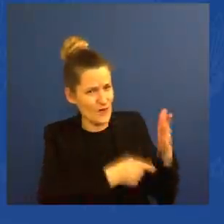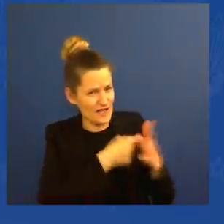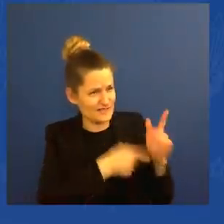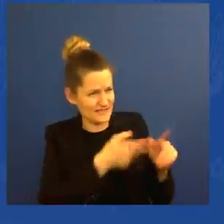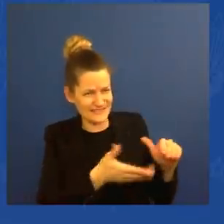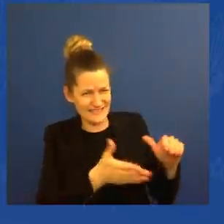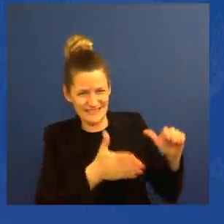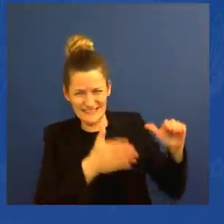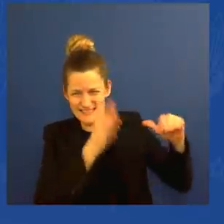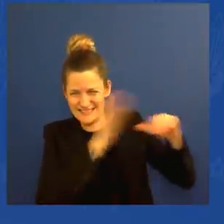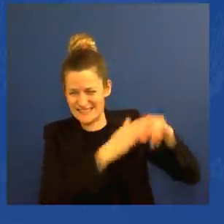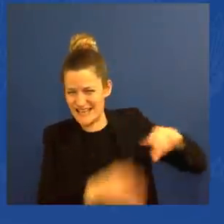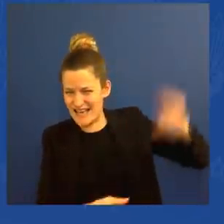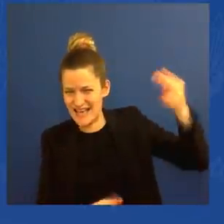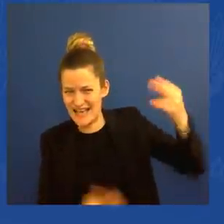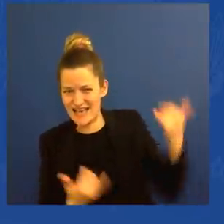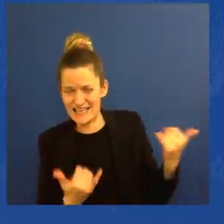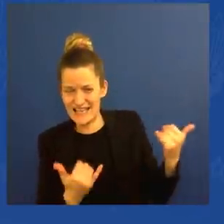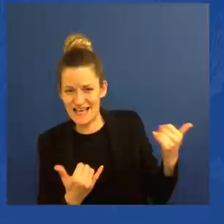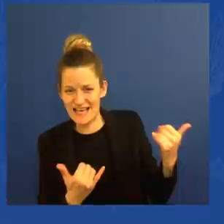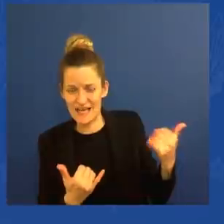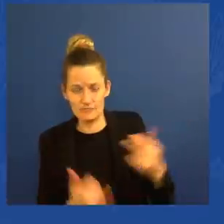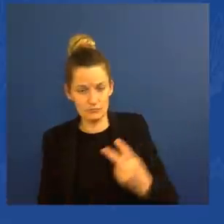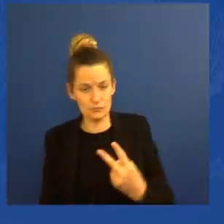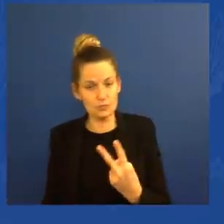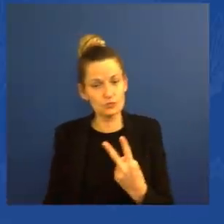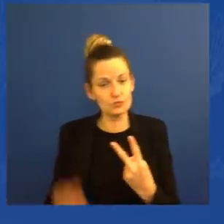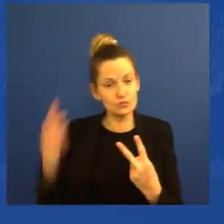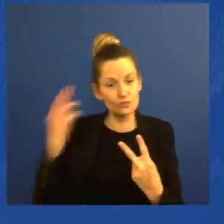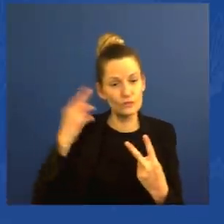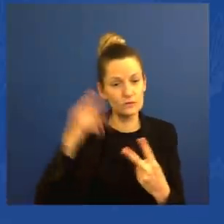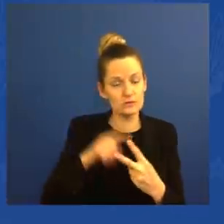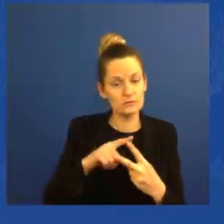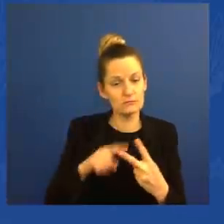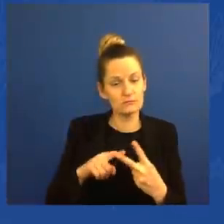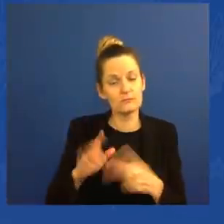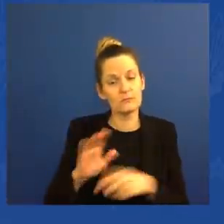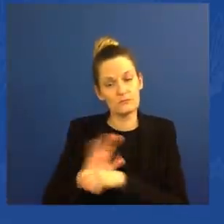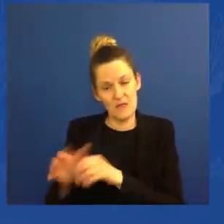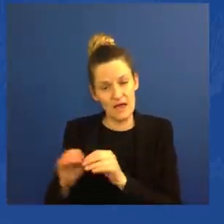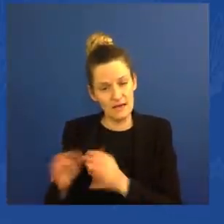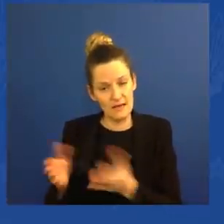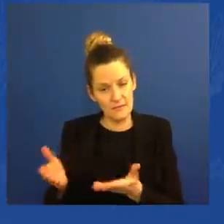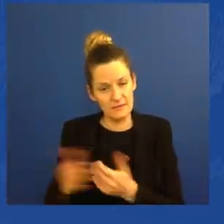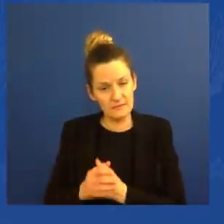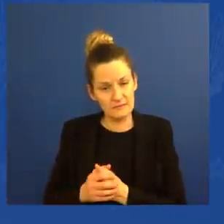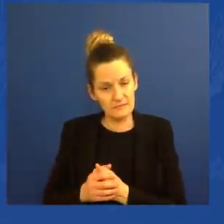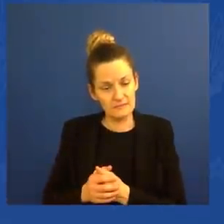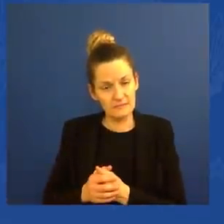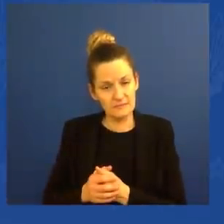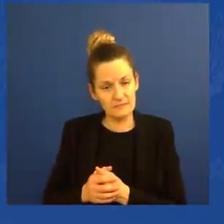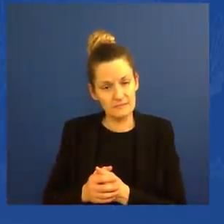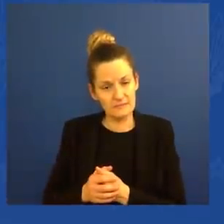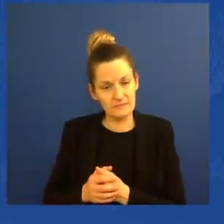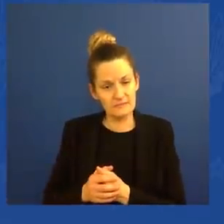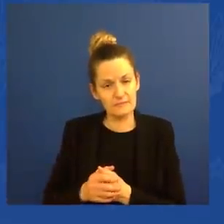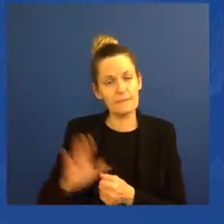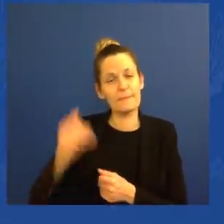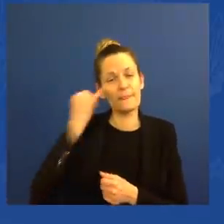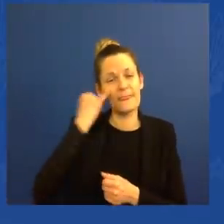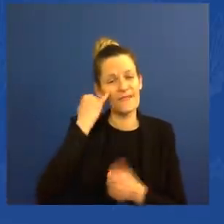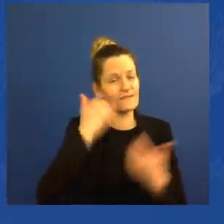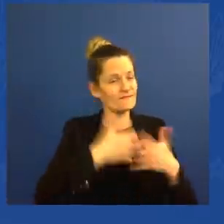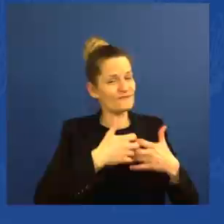if a factory in Taiwan that makes computer chips shuts down due to a COVID outbreak, it causes a ripple effect to slow down